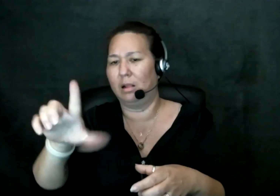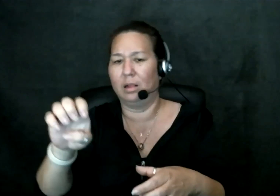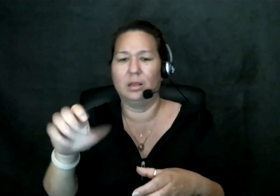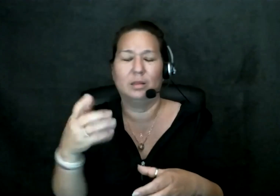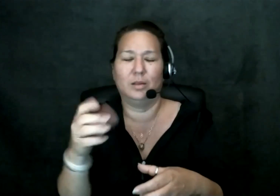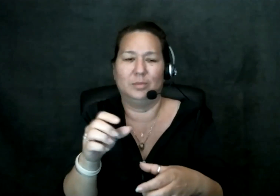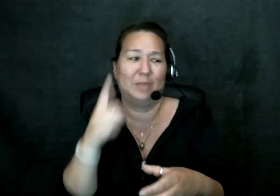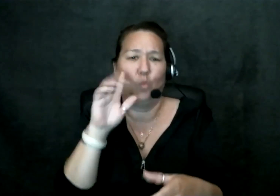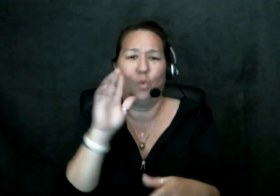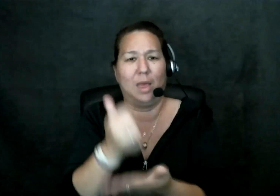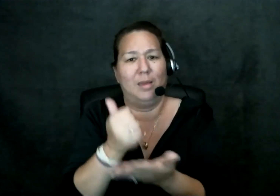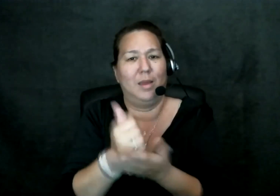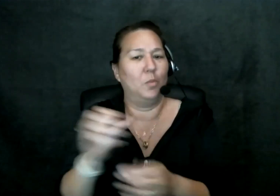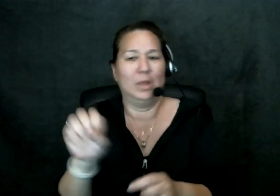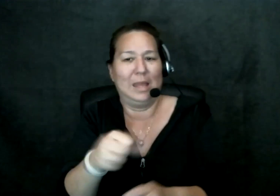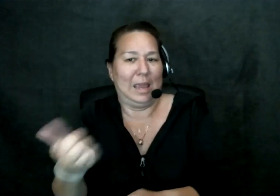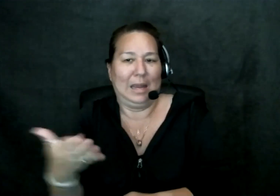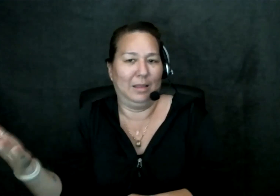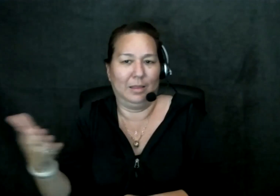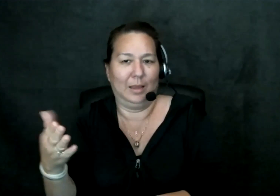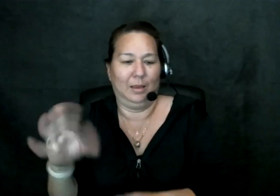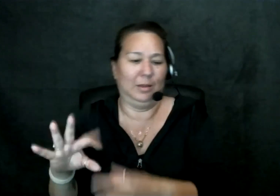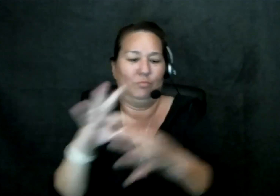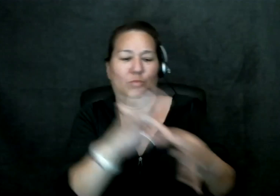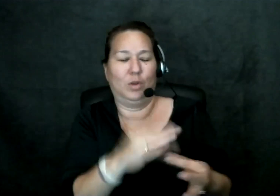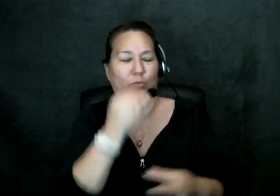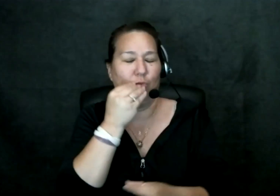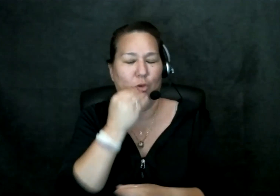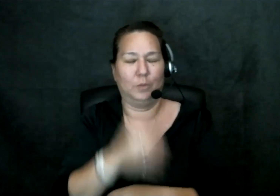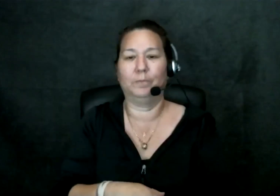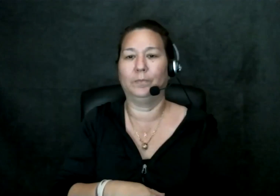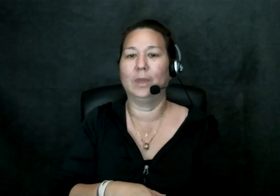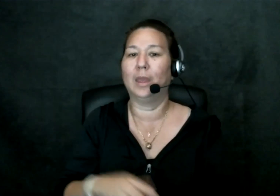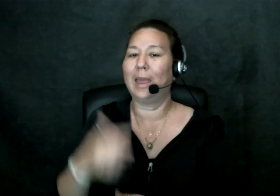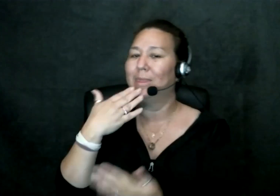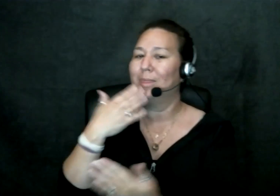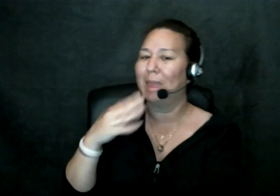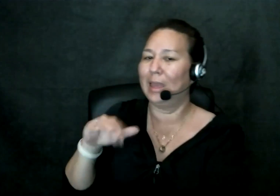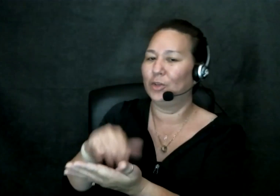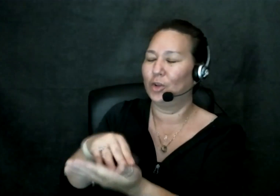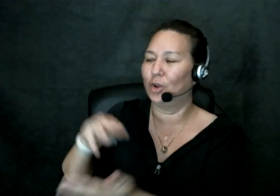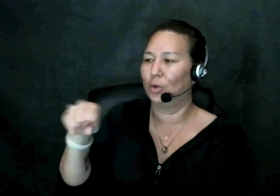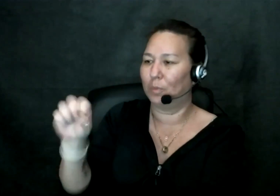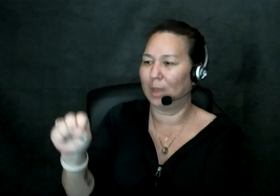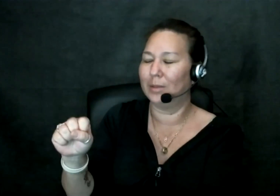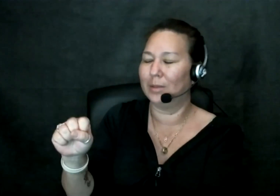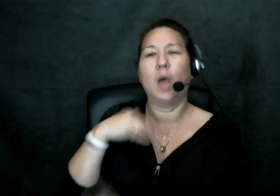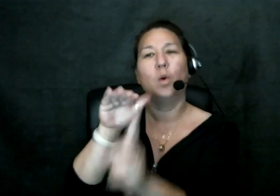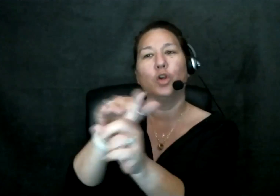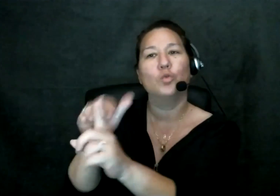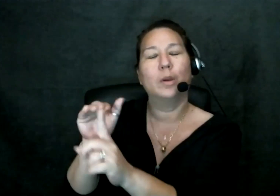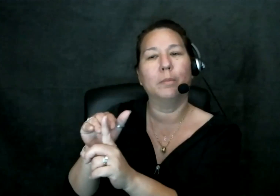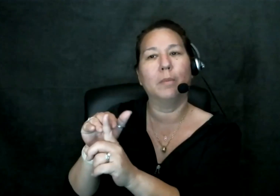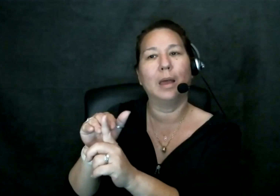Thank you, Dr. Moss. I just want to remind folks that we will be doing a deeper dive